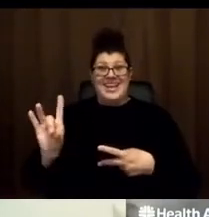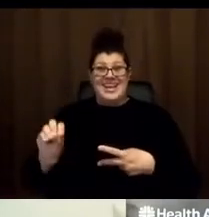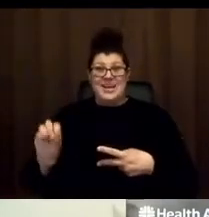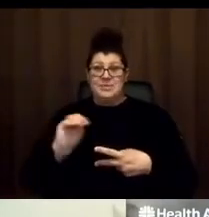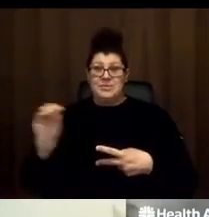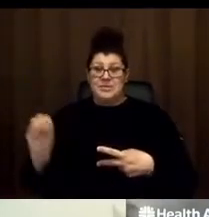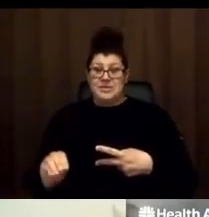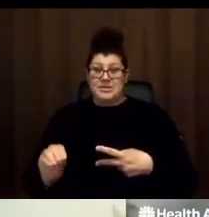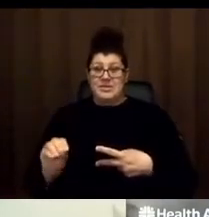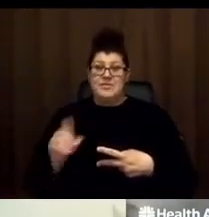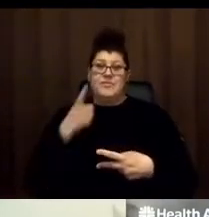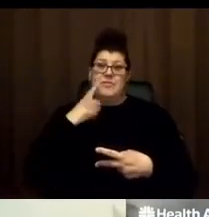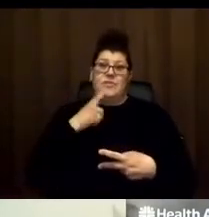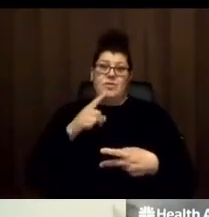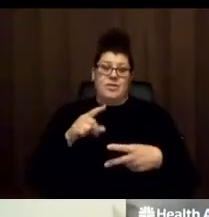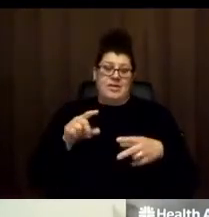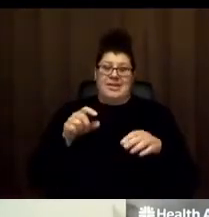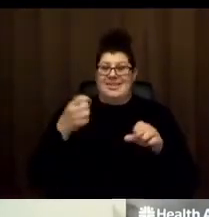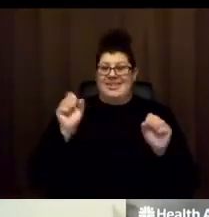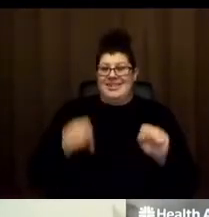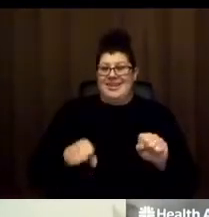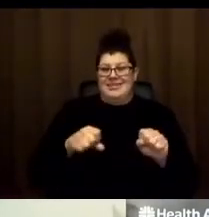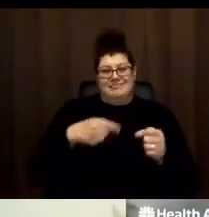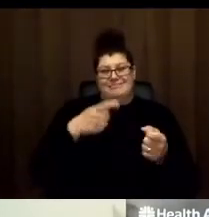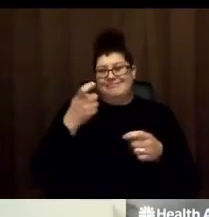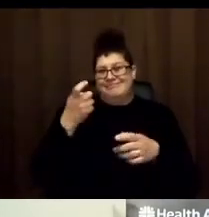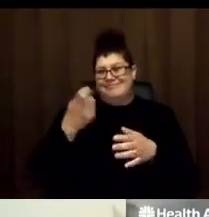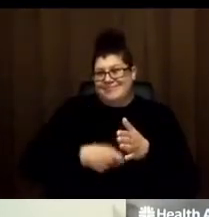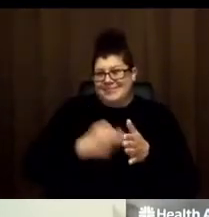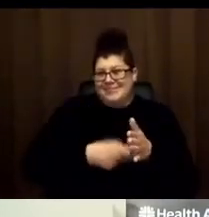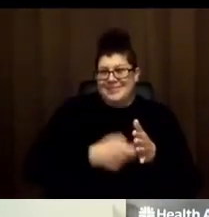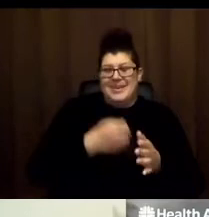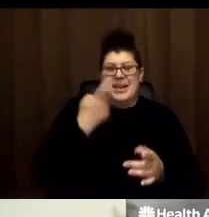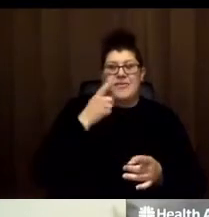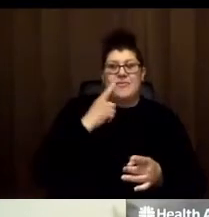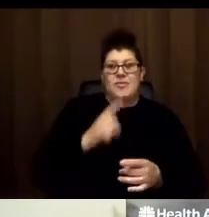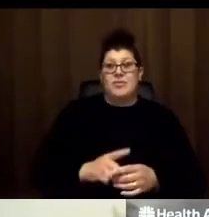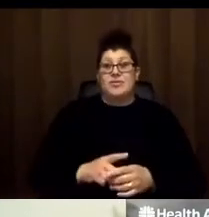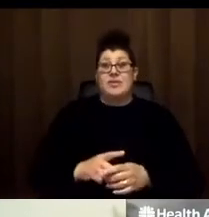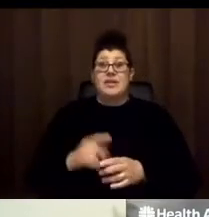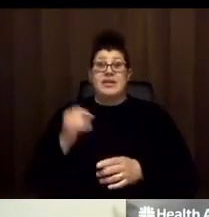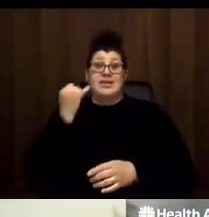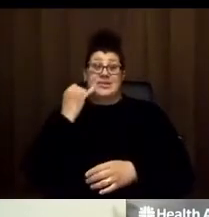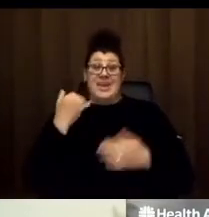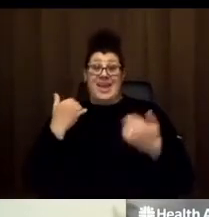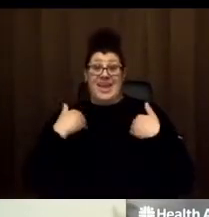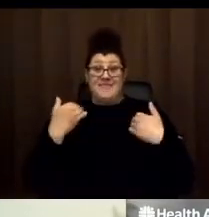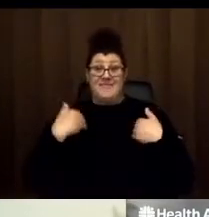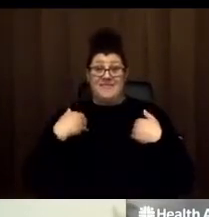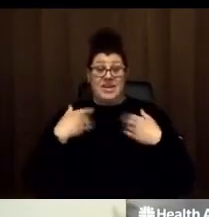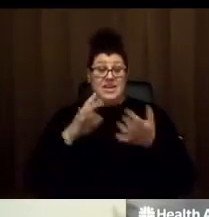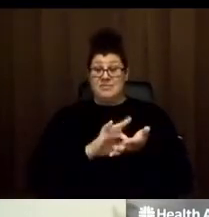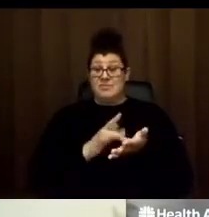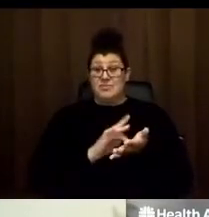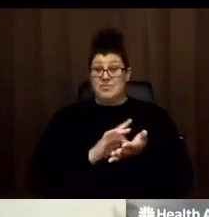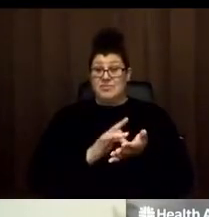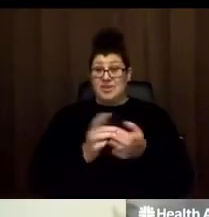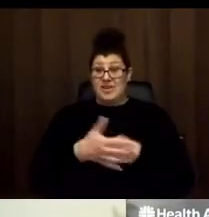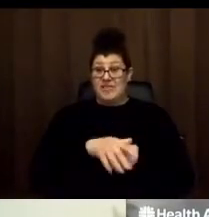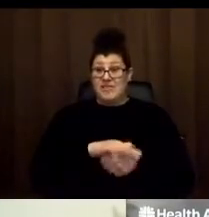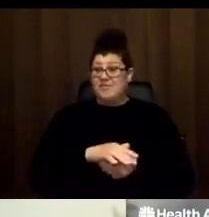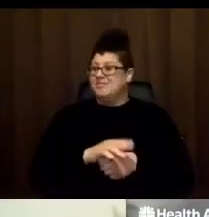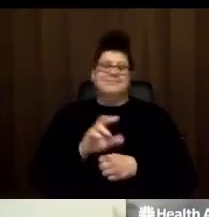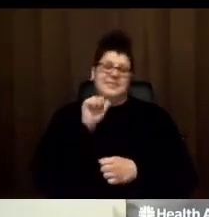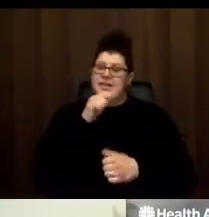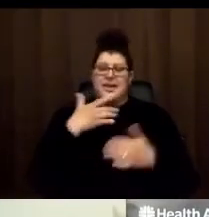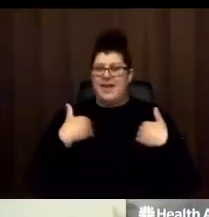allowable expenses. Also, Original Medicare alone does not provide prescription drug coverage. So what about prescription drug